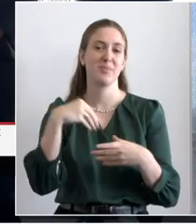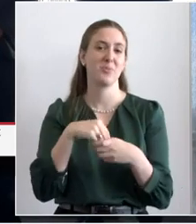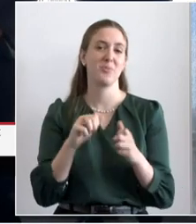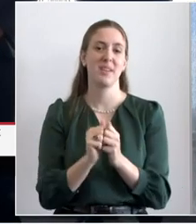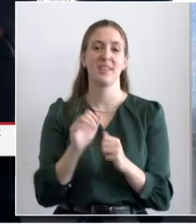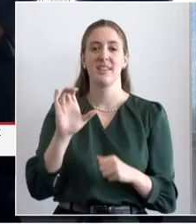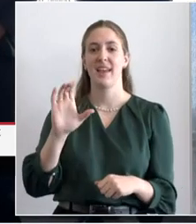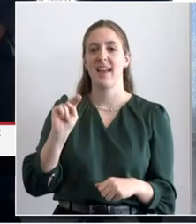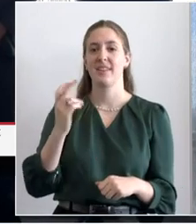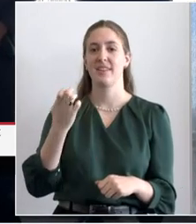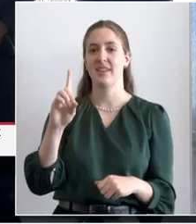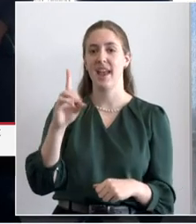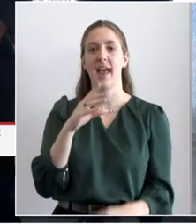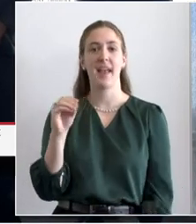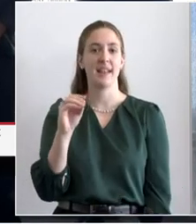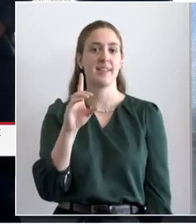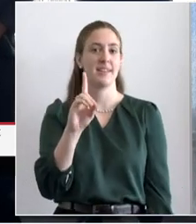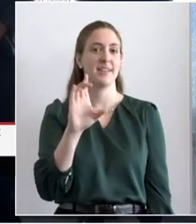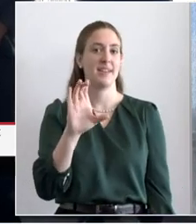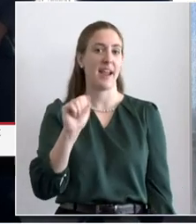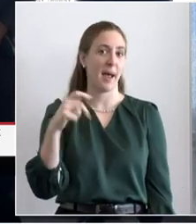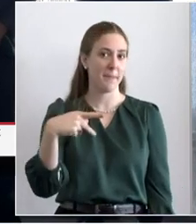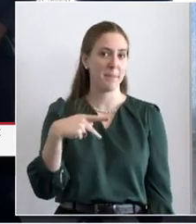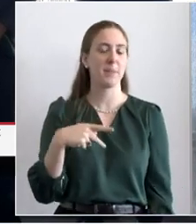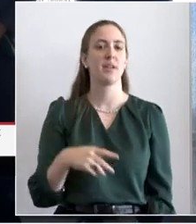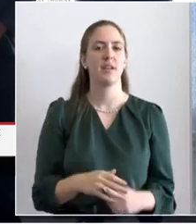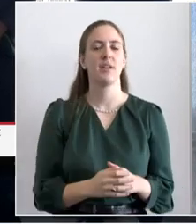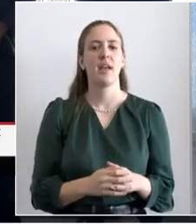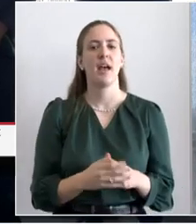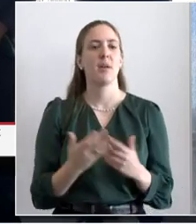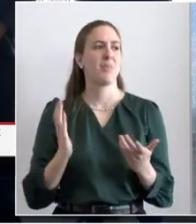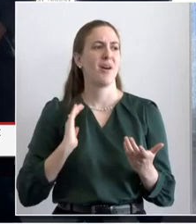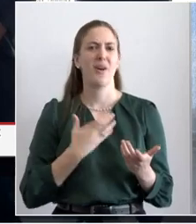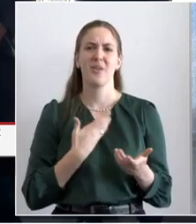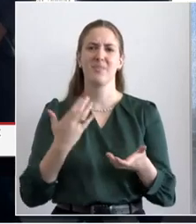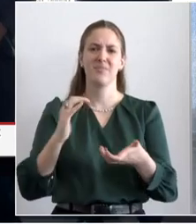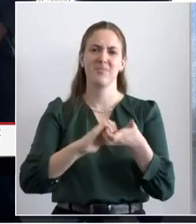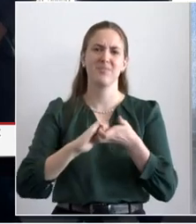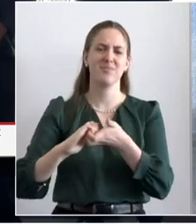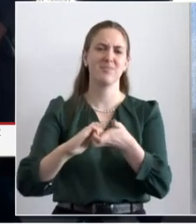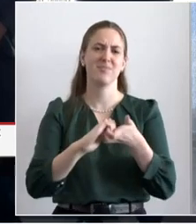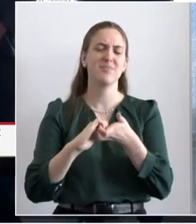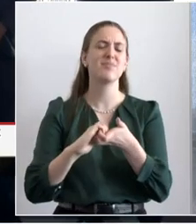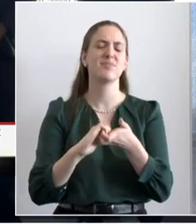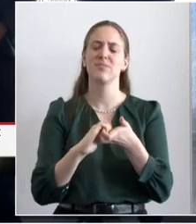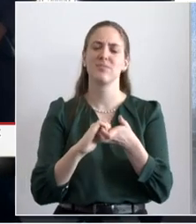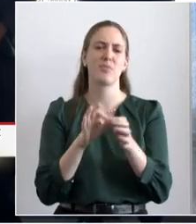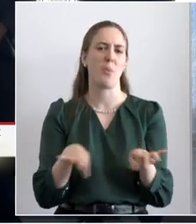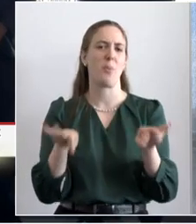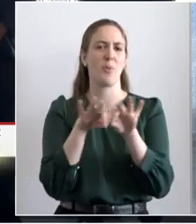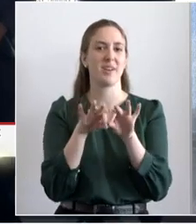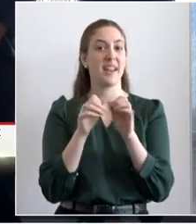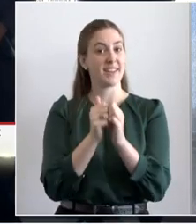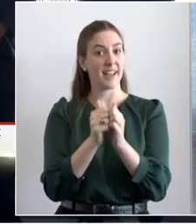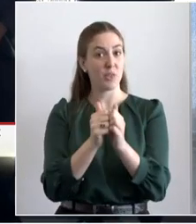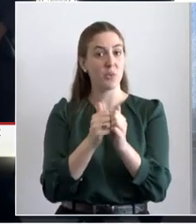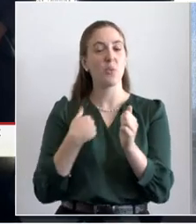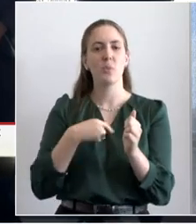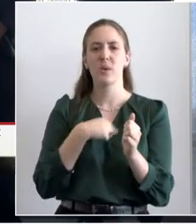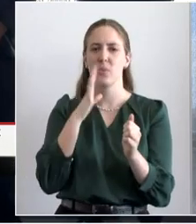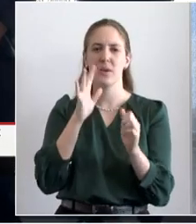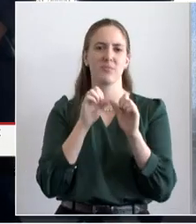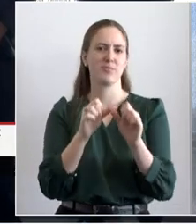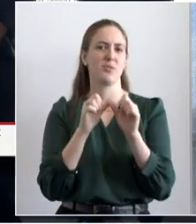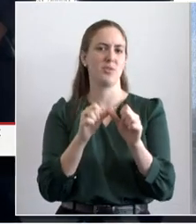and DC CAP, and the DC Community Anchor Partnership Initiative is so important. And together, we will continue to find solutions for this